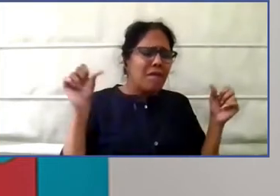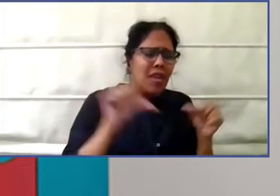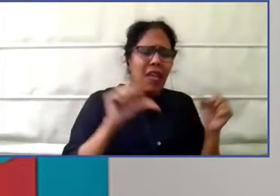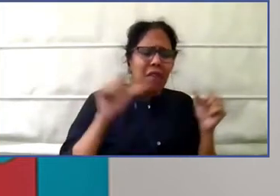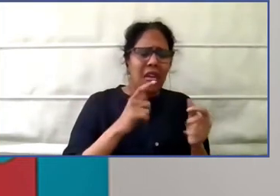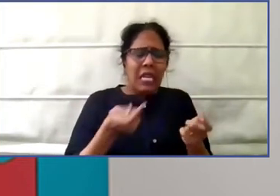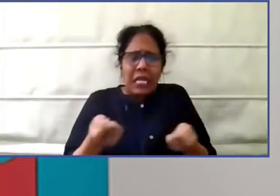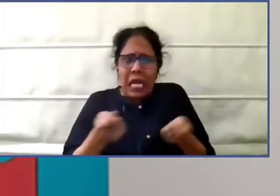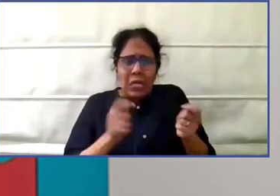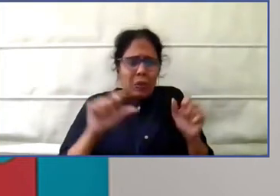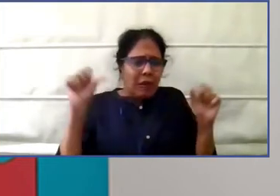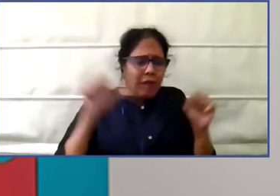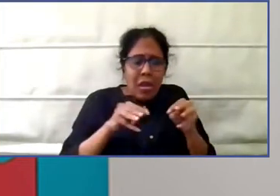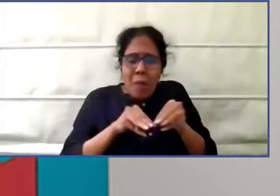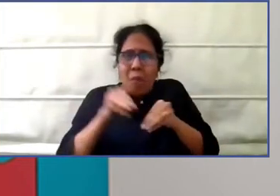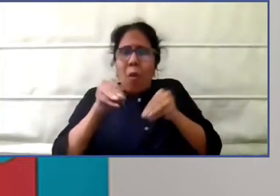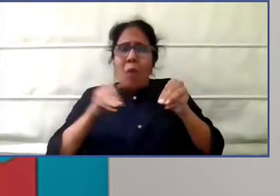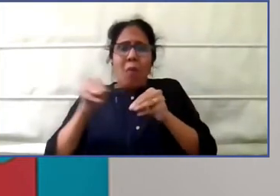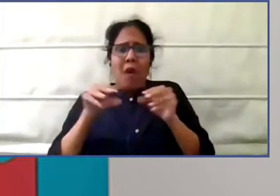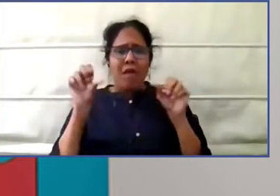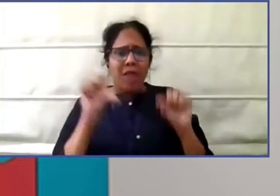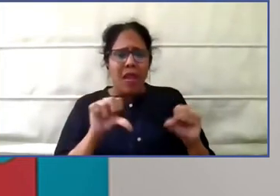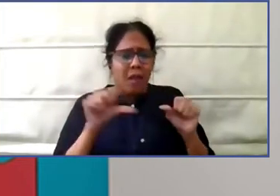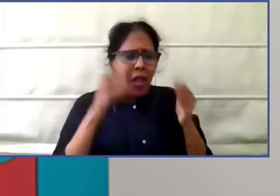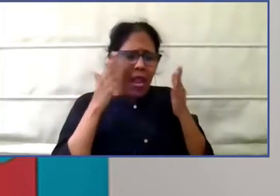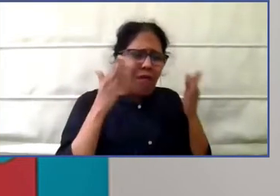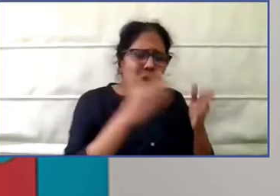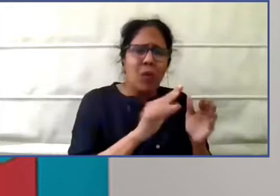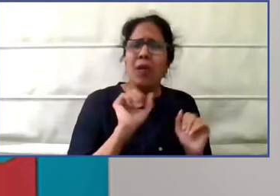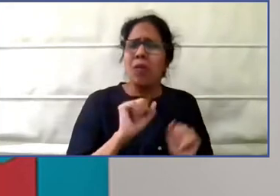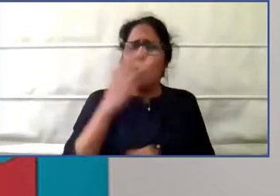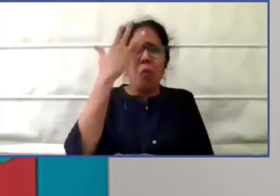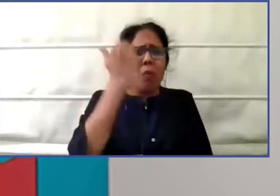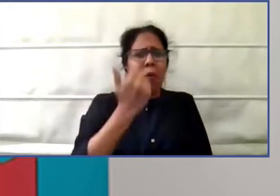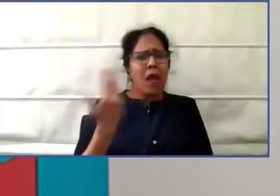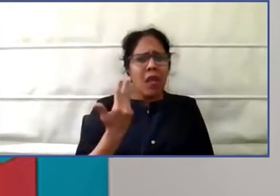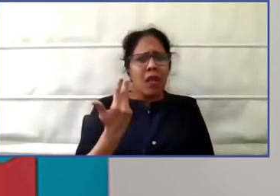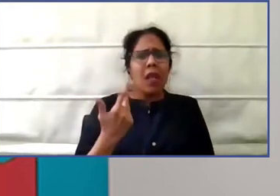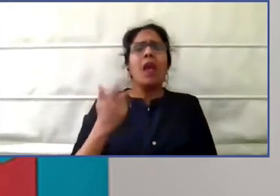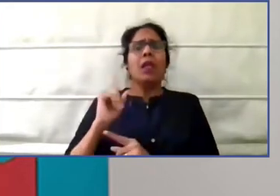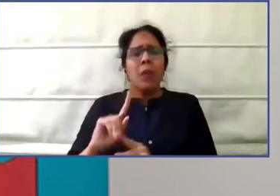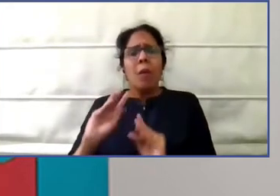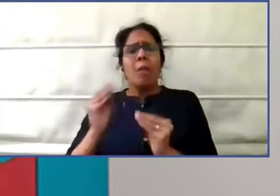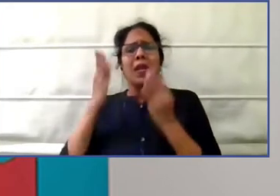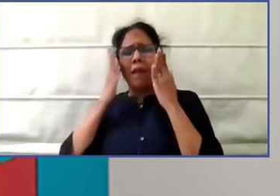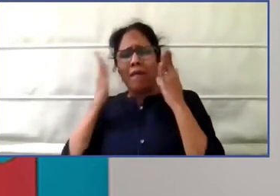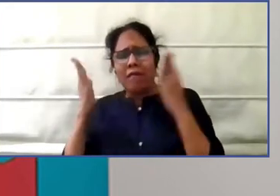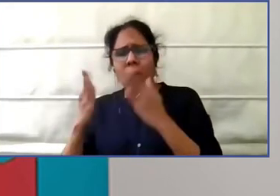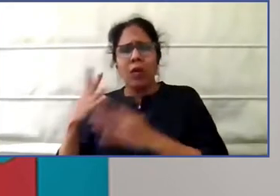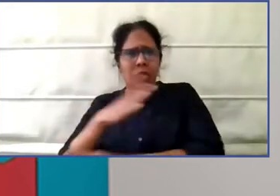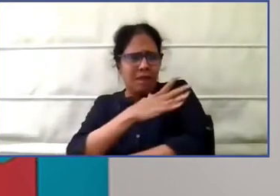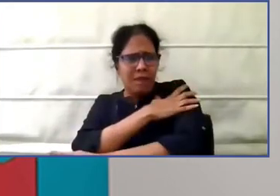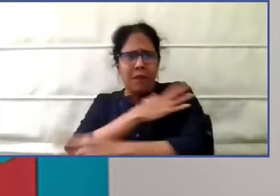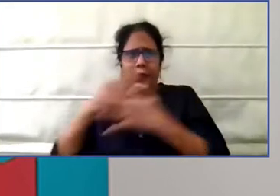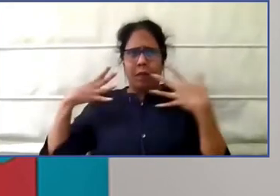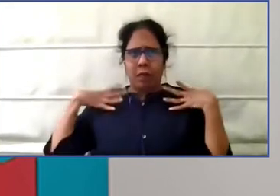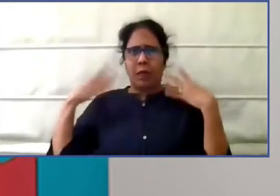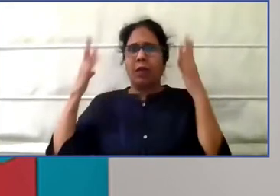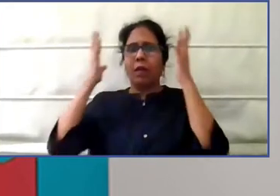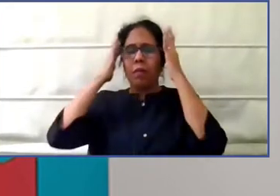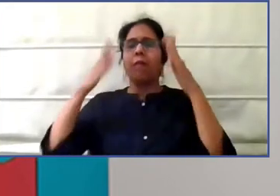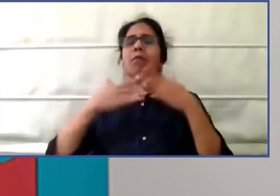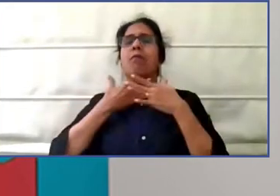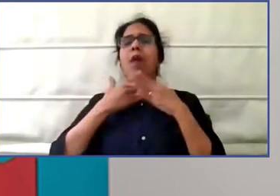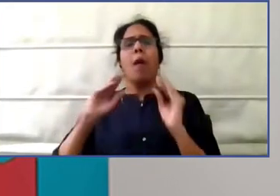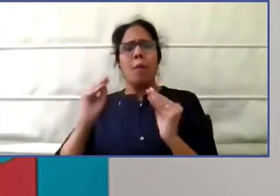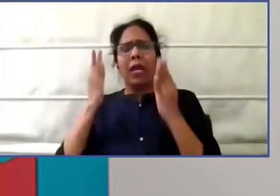body? Why am I not focusing on my ability, which are my head, shoulders and biceps? The second realization was,